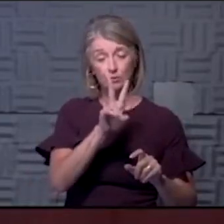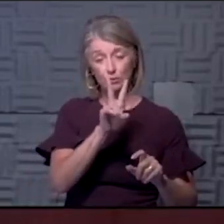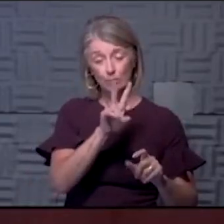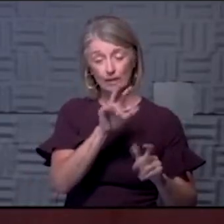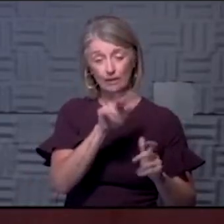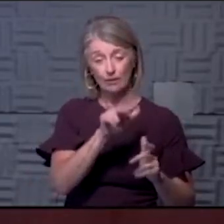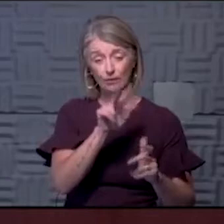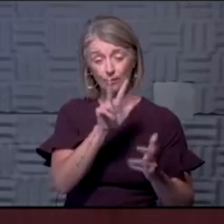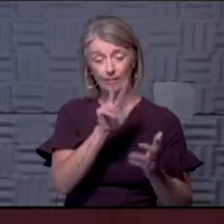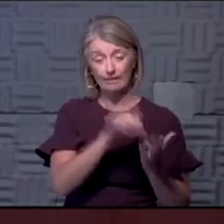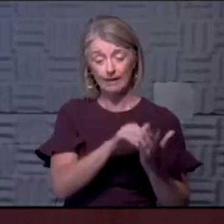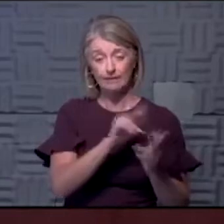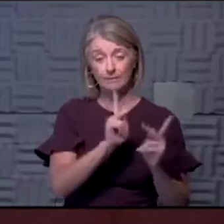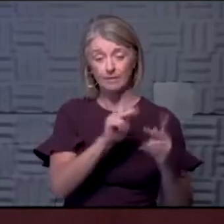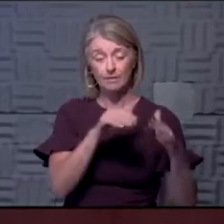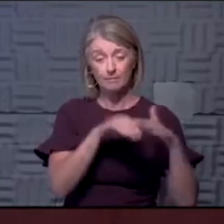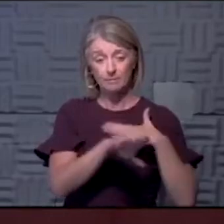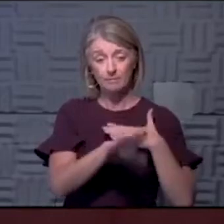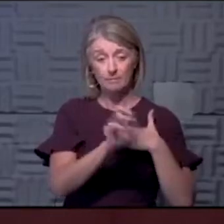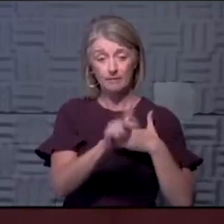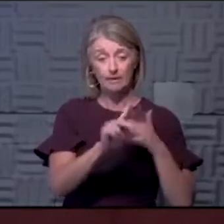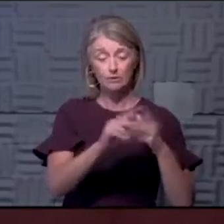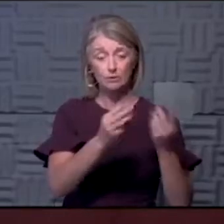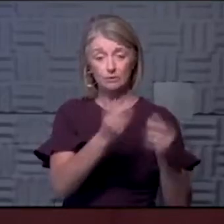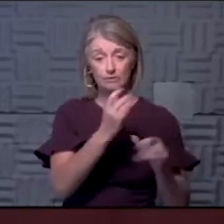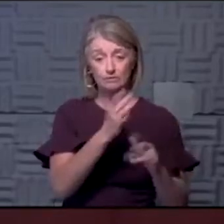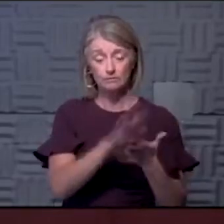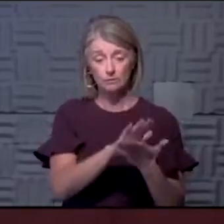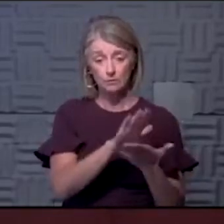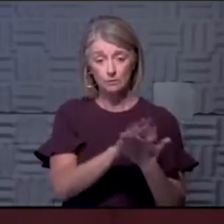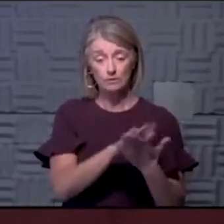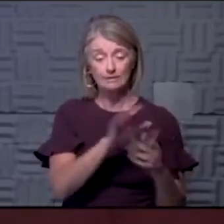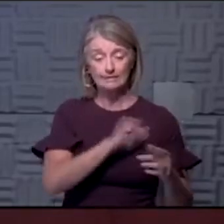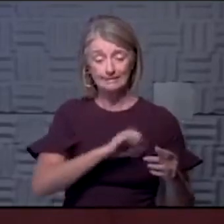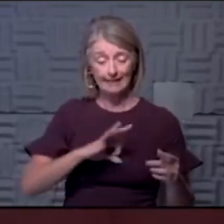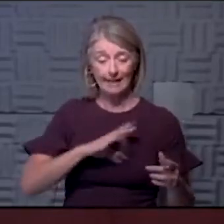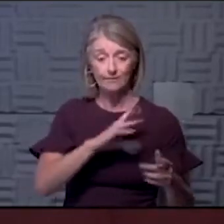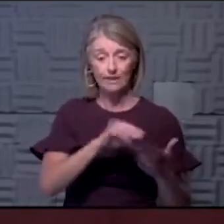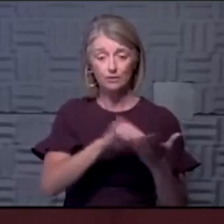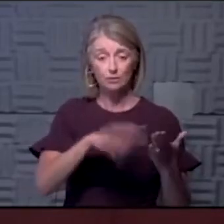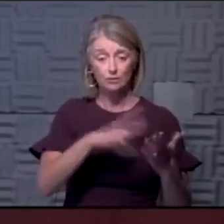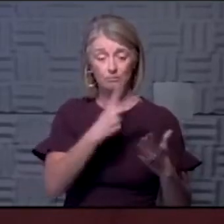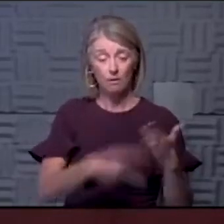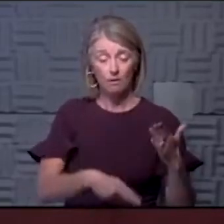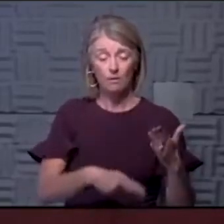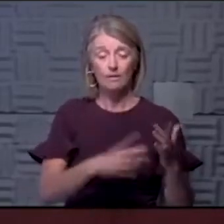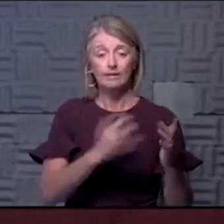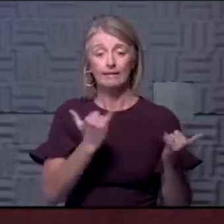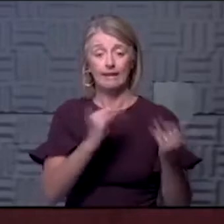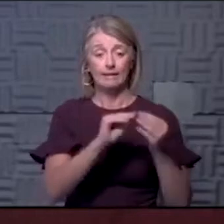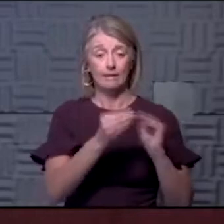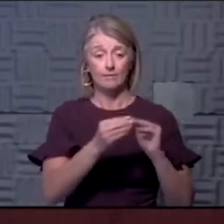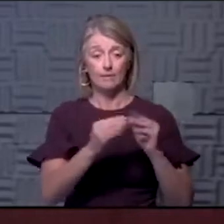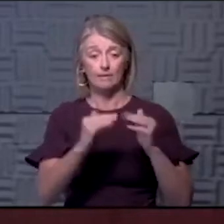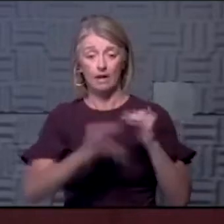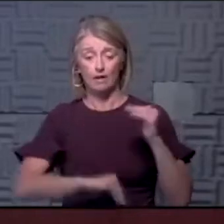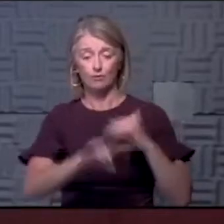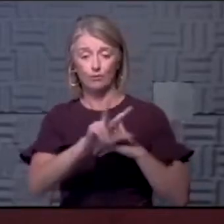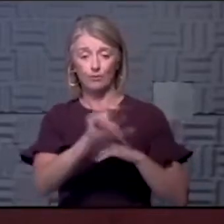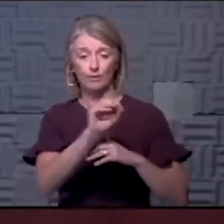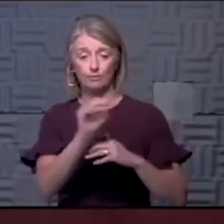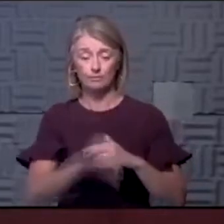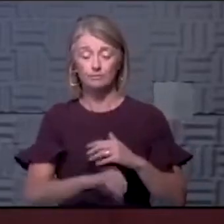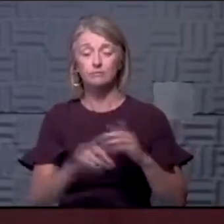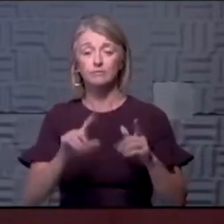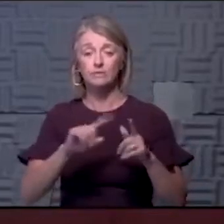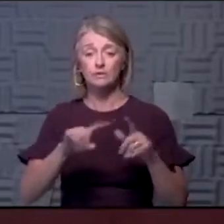23,000 people as they came back to campus. That's faculty, staff, and students. And really that number was under 3% as we